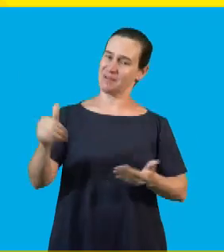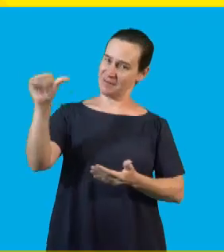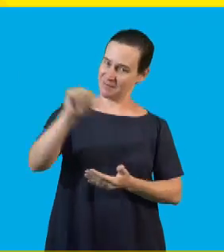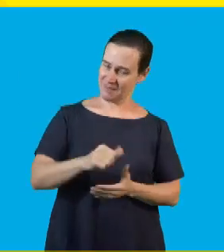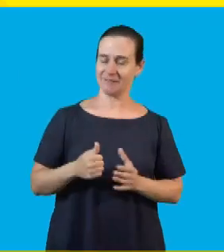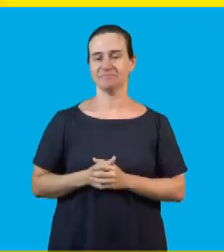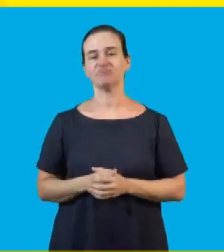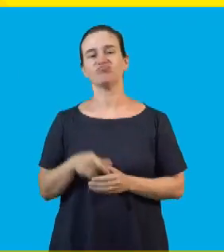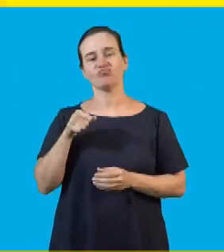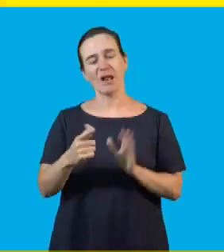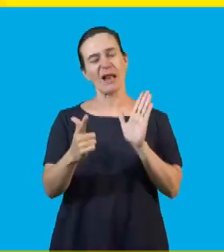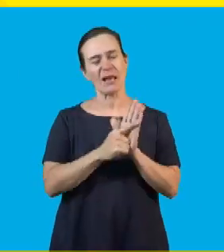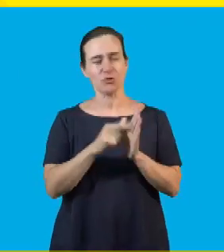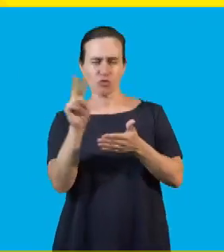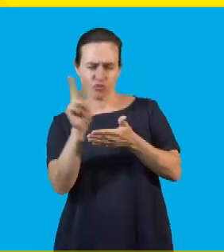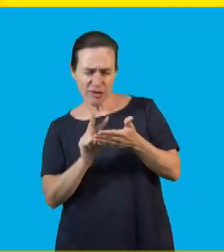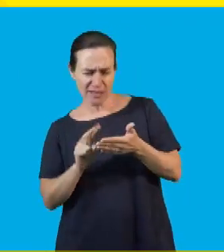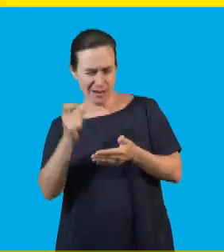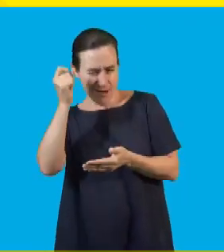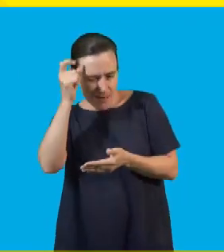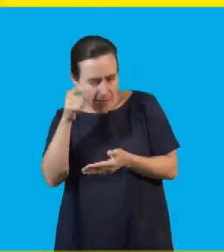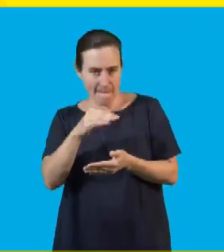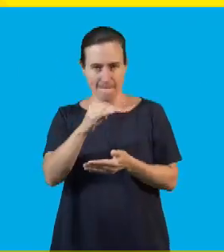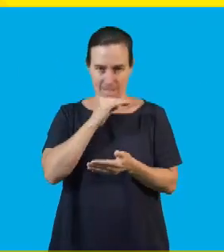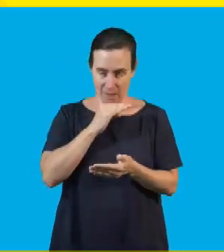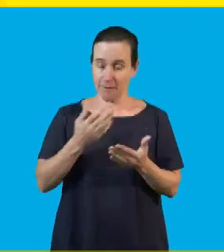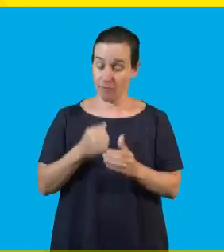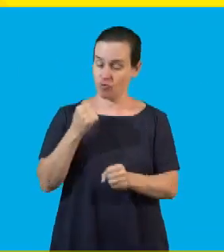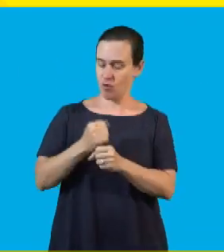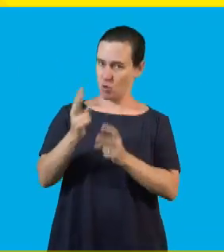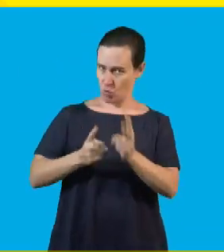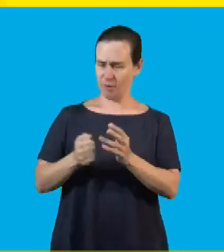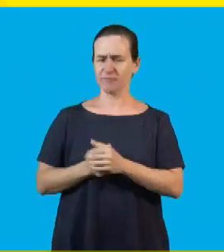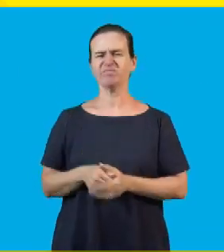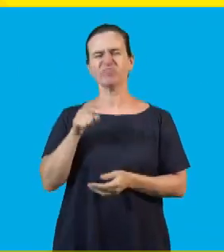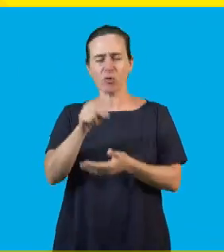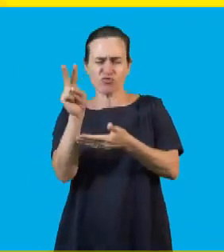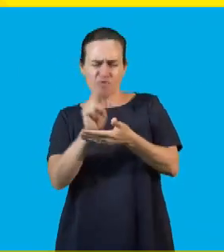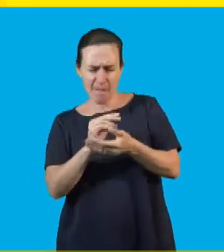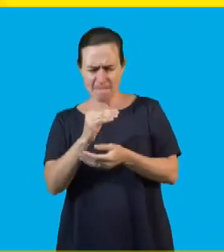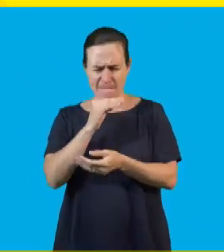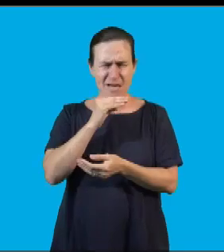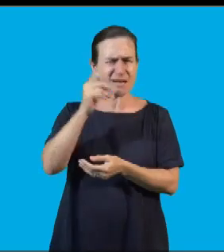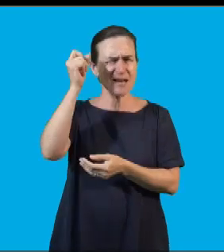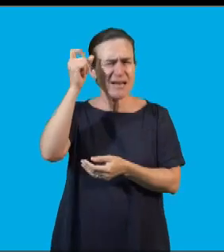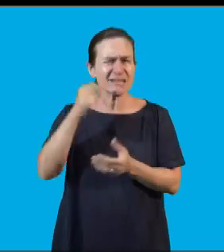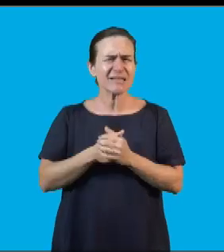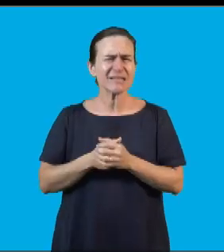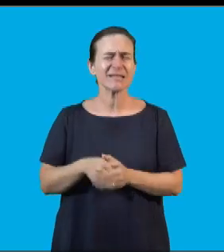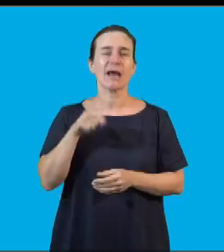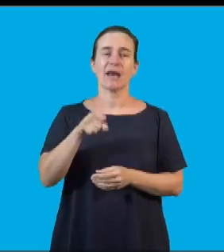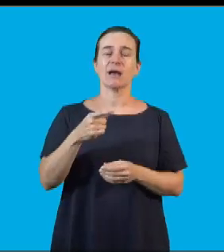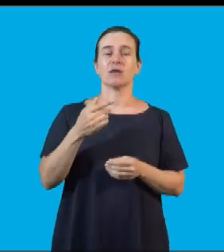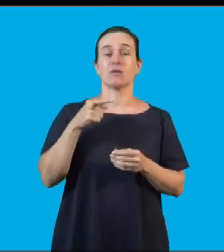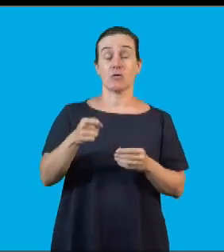Welcome back to this lesson on reading for meaning and understanding grade 12s. Reading for meaning and understanding, of course, falls under reading